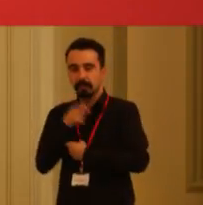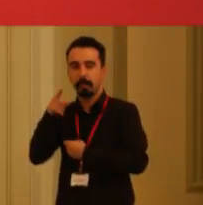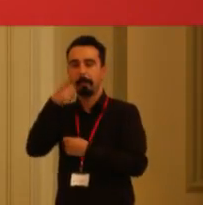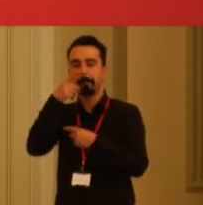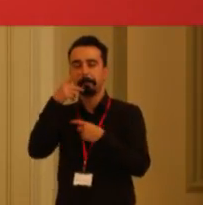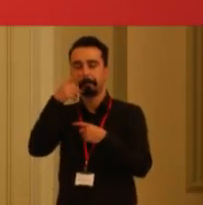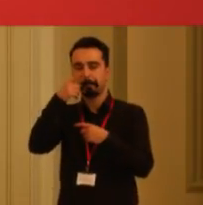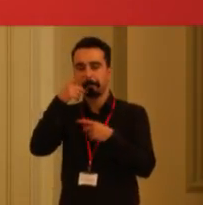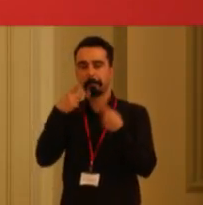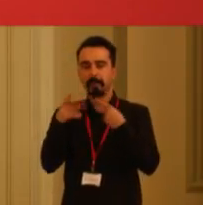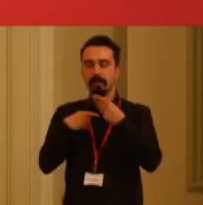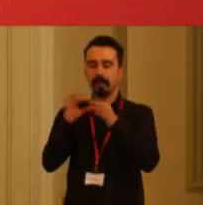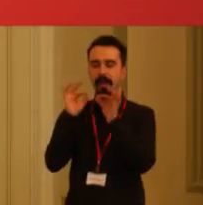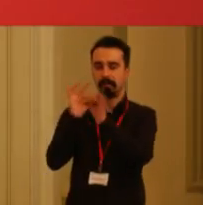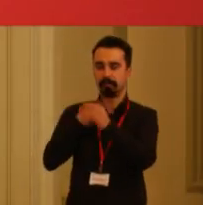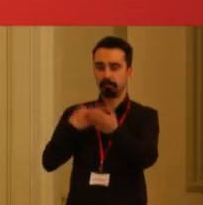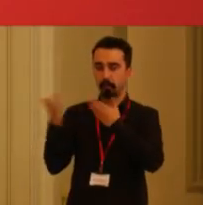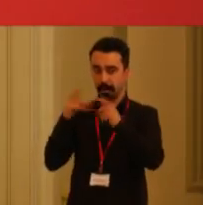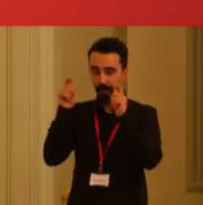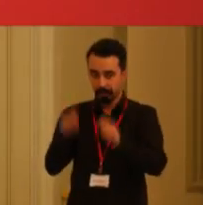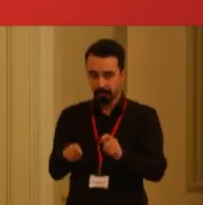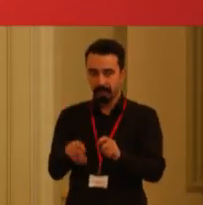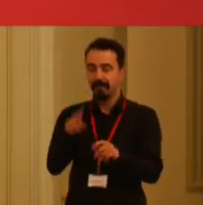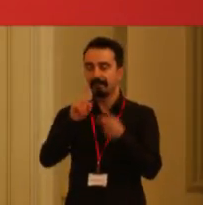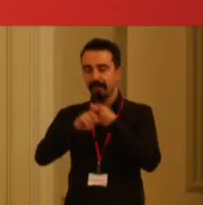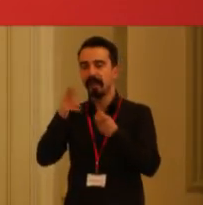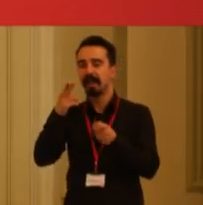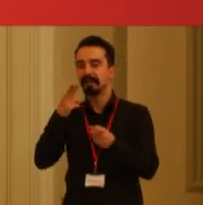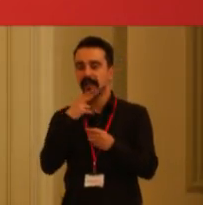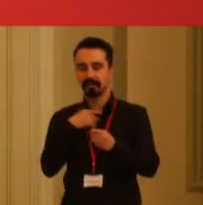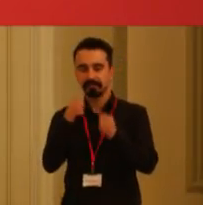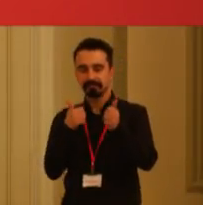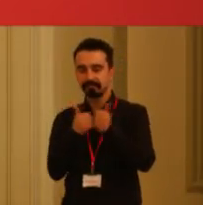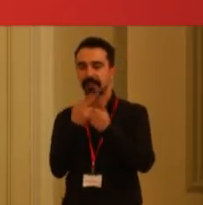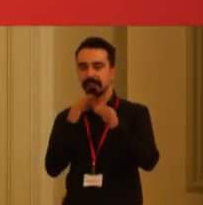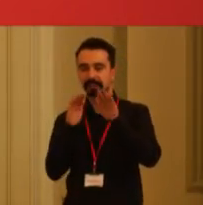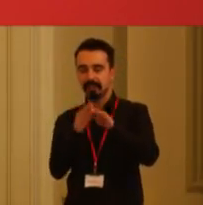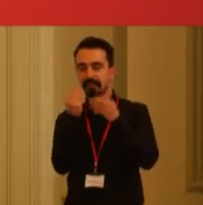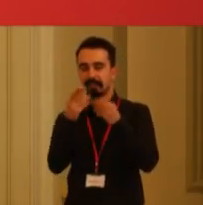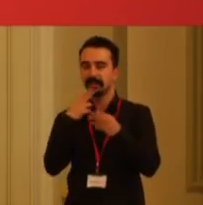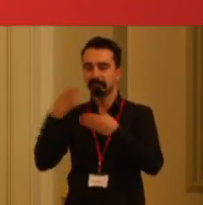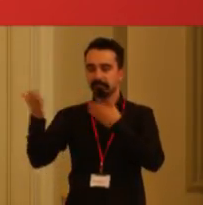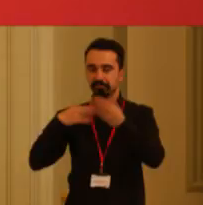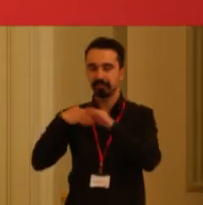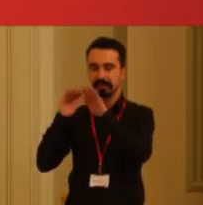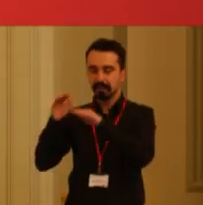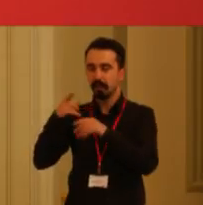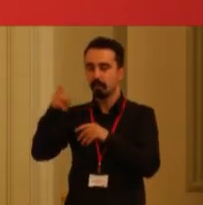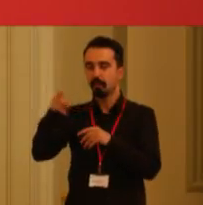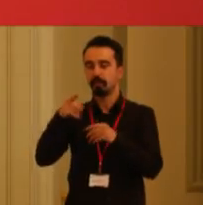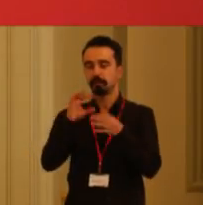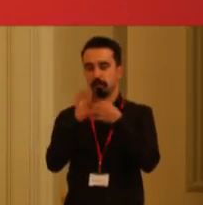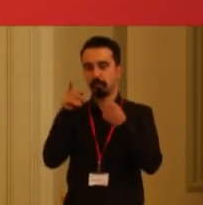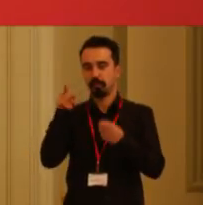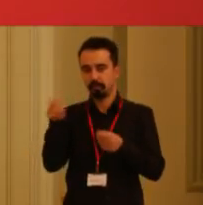initially capable of finding. So we sort of intermediated to and empowered her to find her own solution.